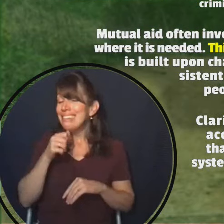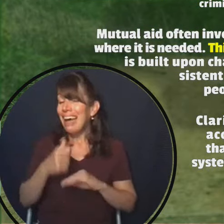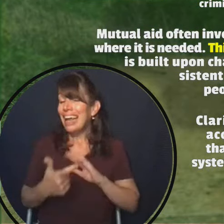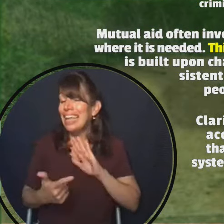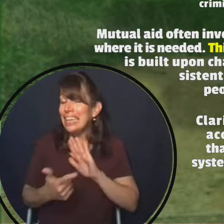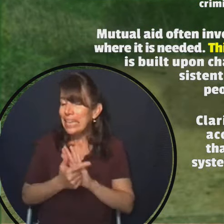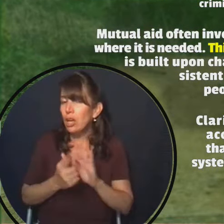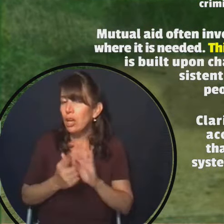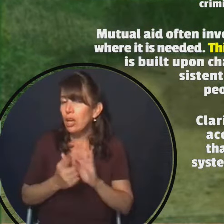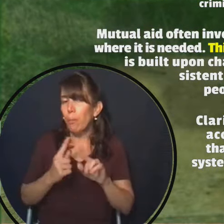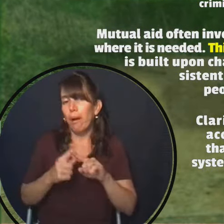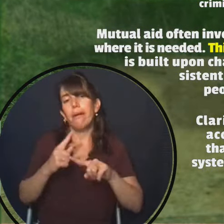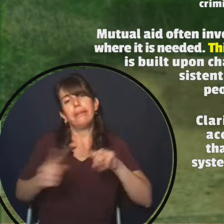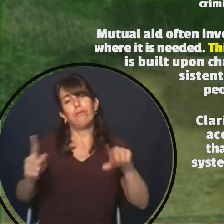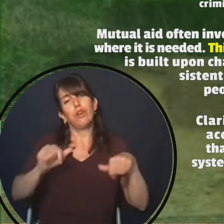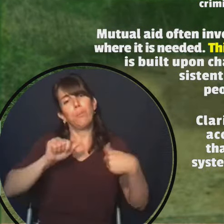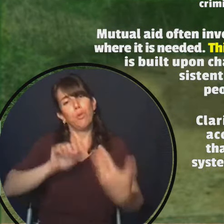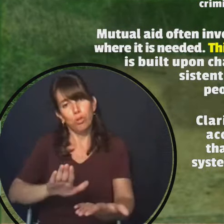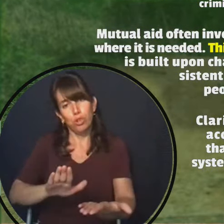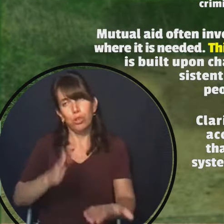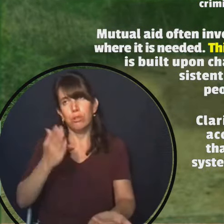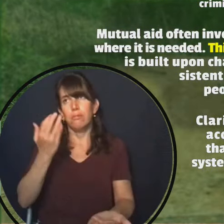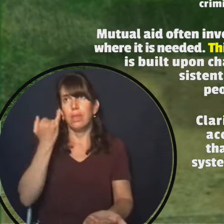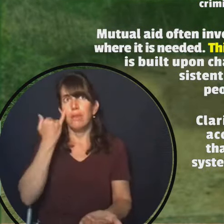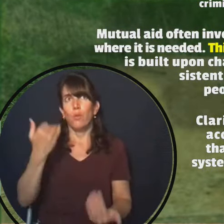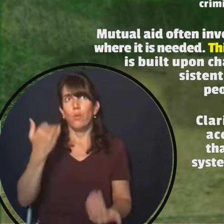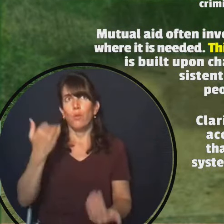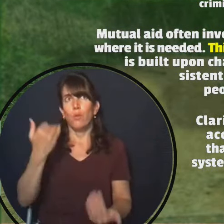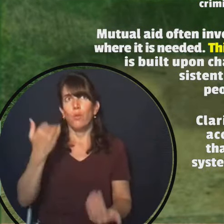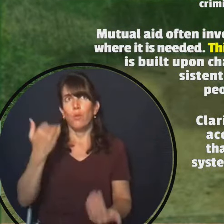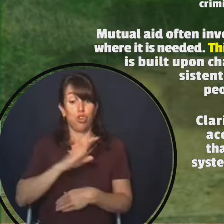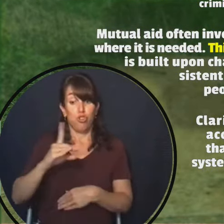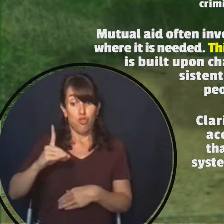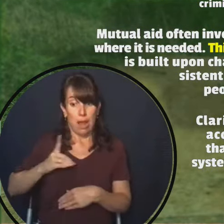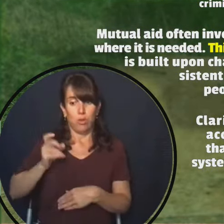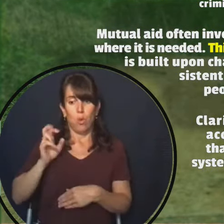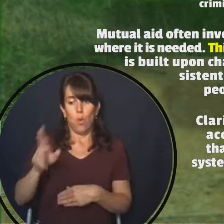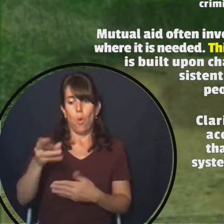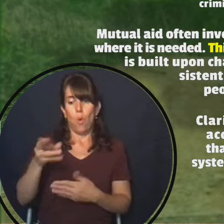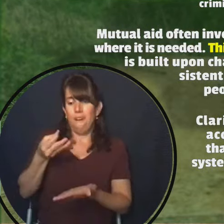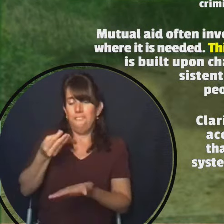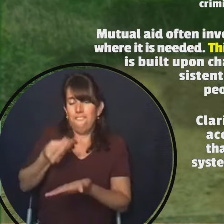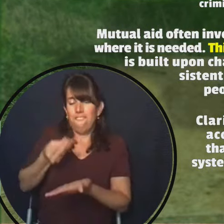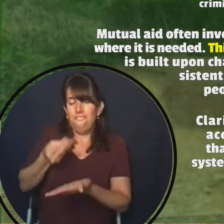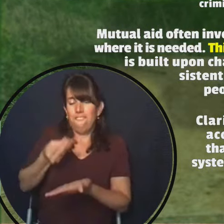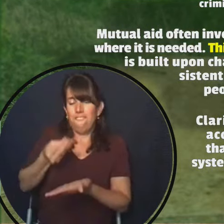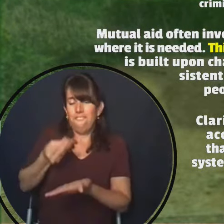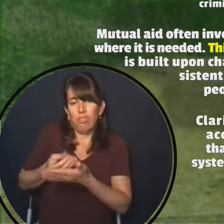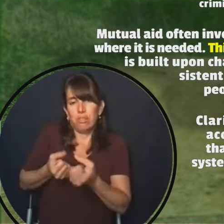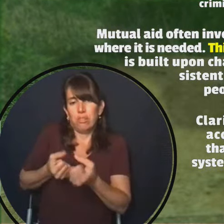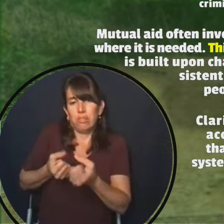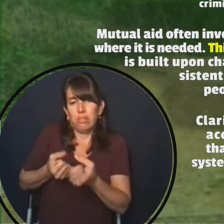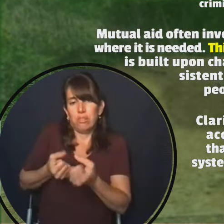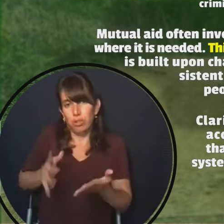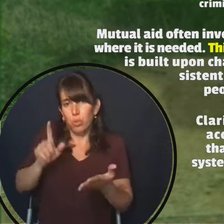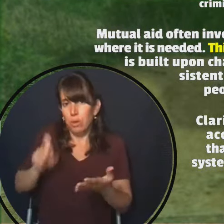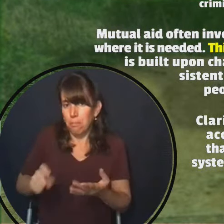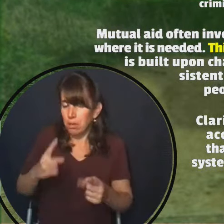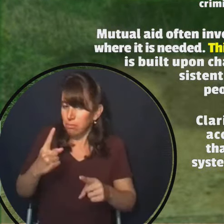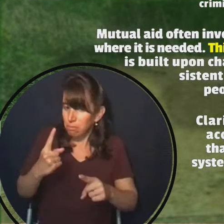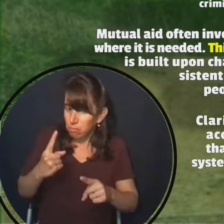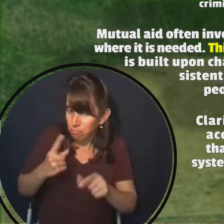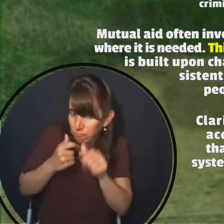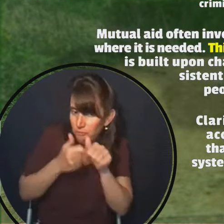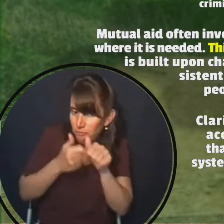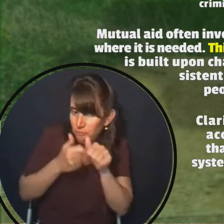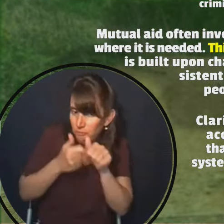fiscal sponsor, if we have a board of directors, we need to do our own internal education to make sure we have the accounting structures of this very, you know, this